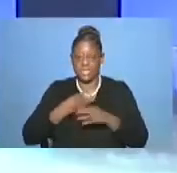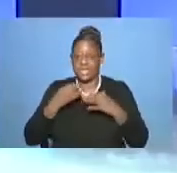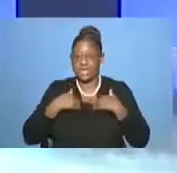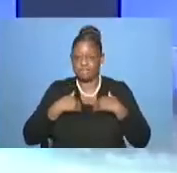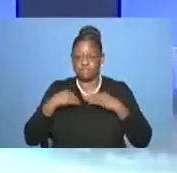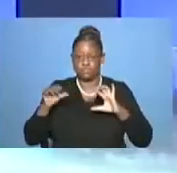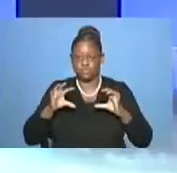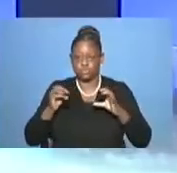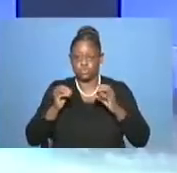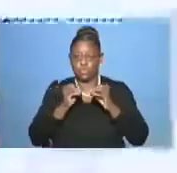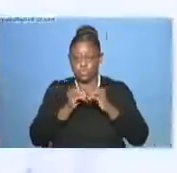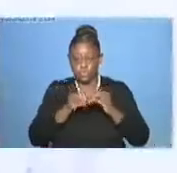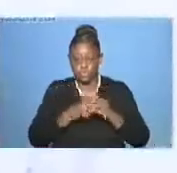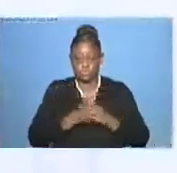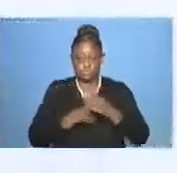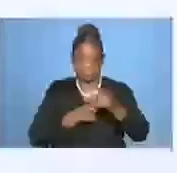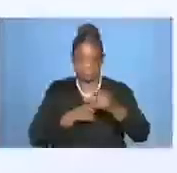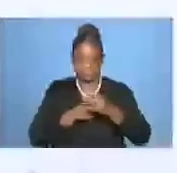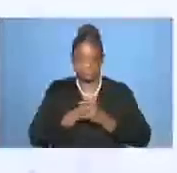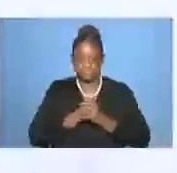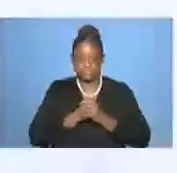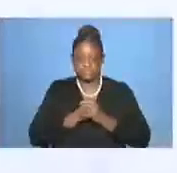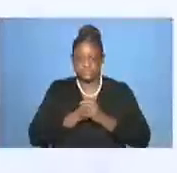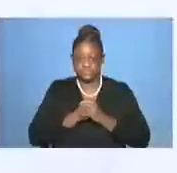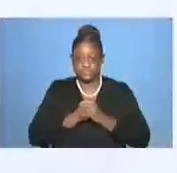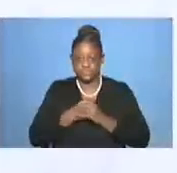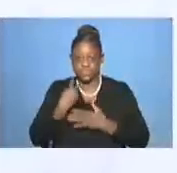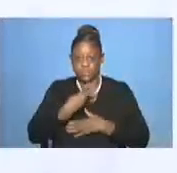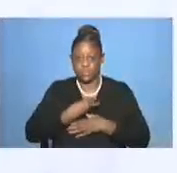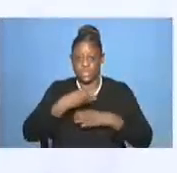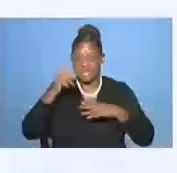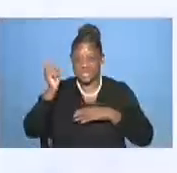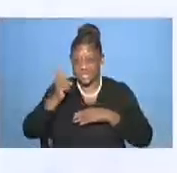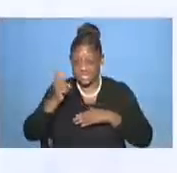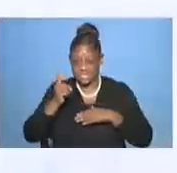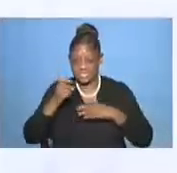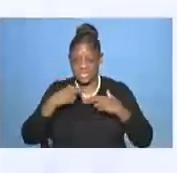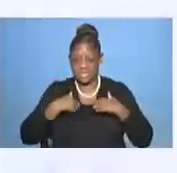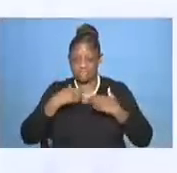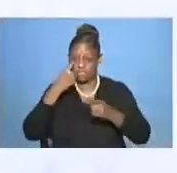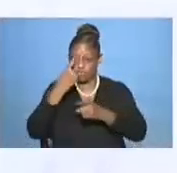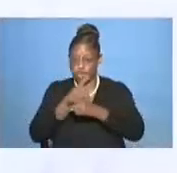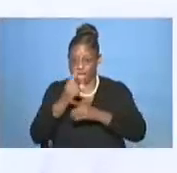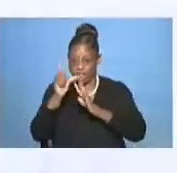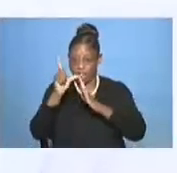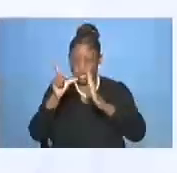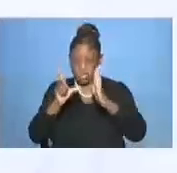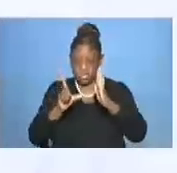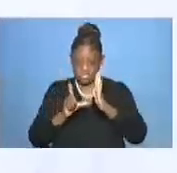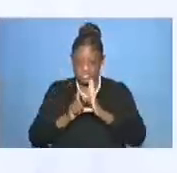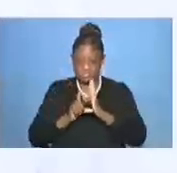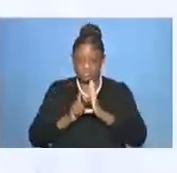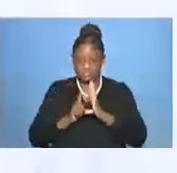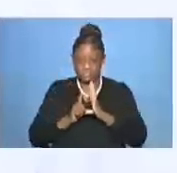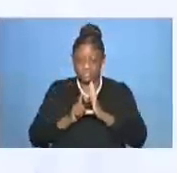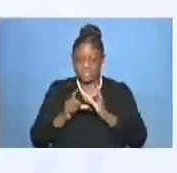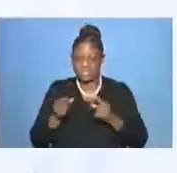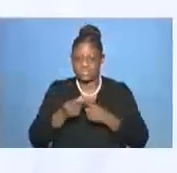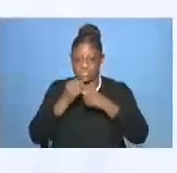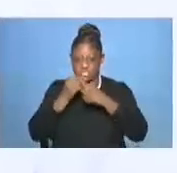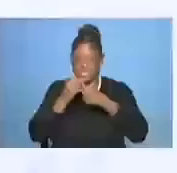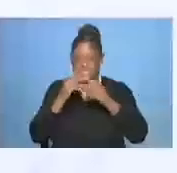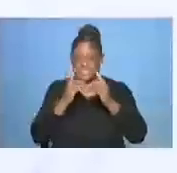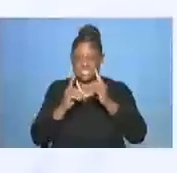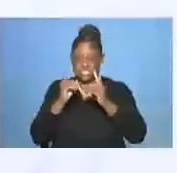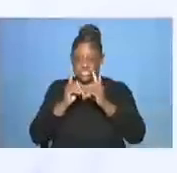more. I think you have to have the right laws in place to be able to, especially the digital asset, to be